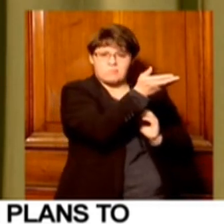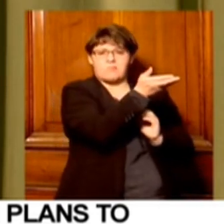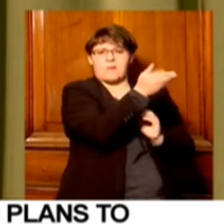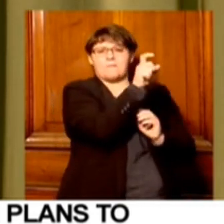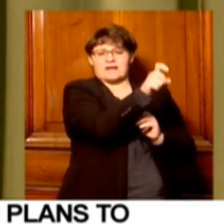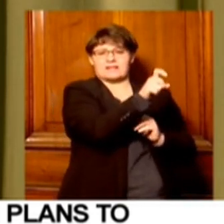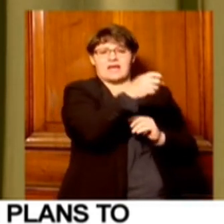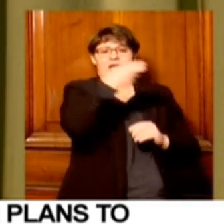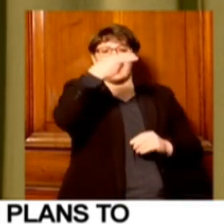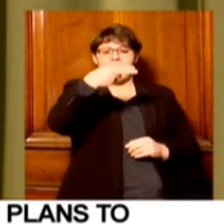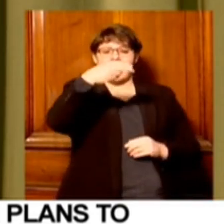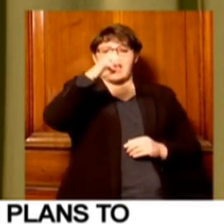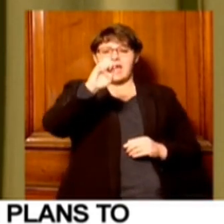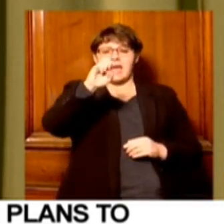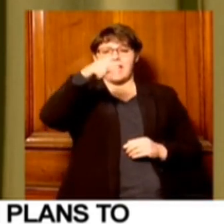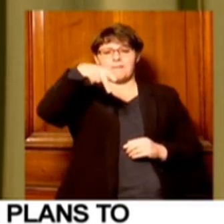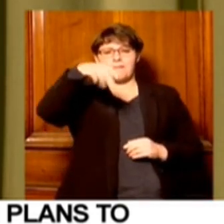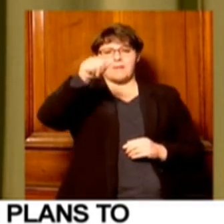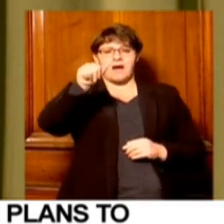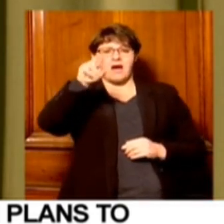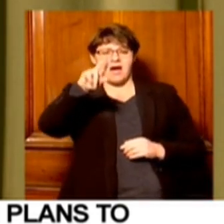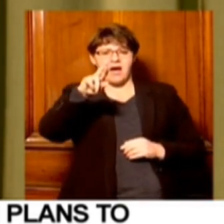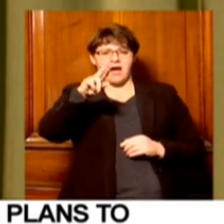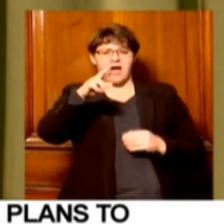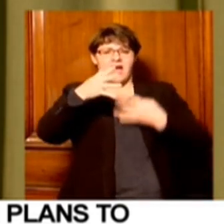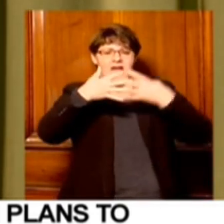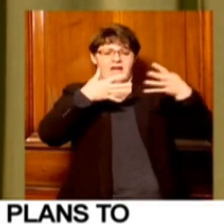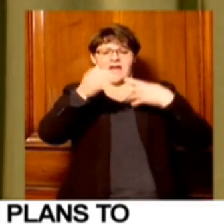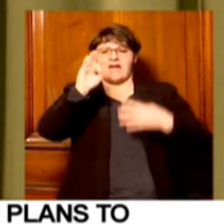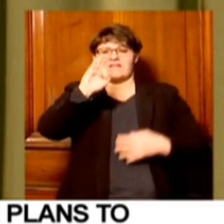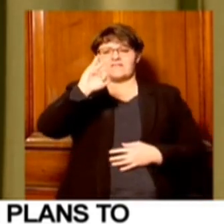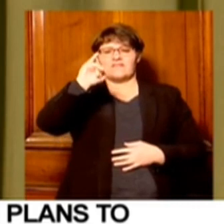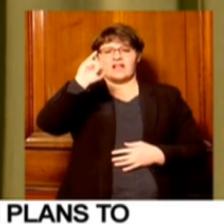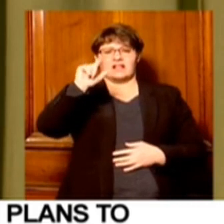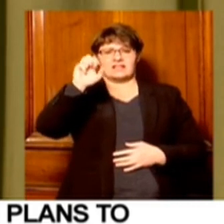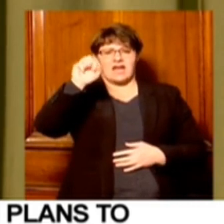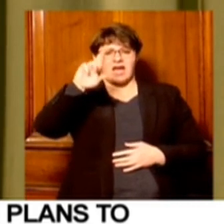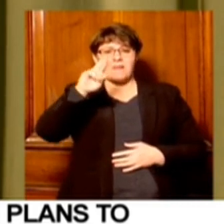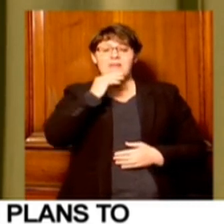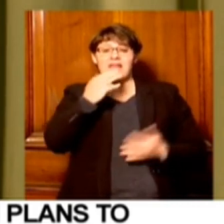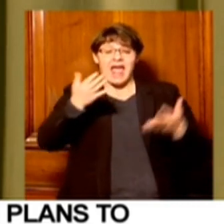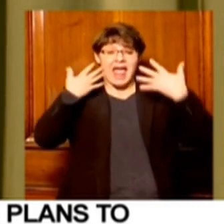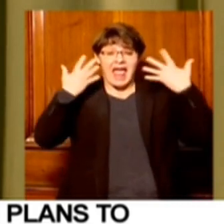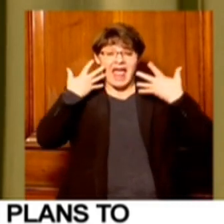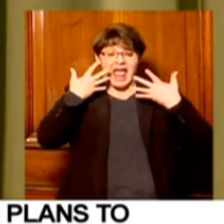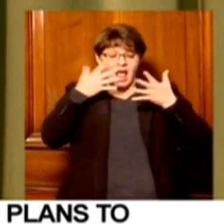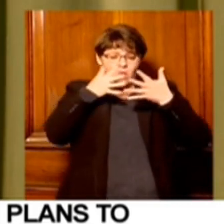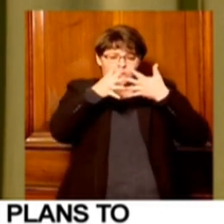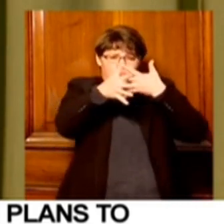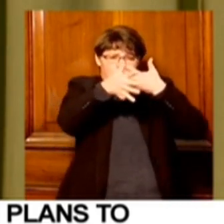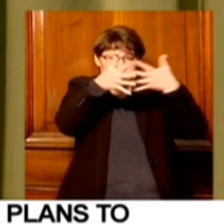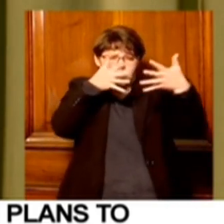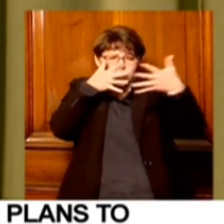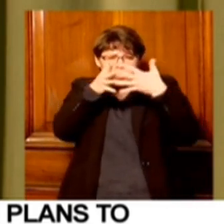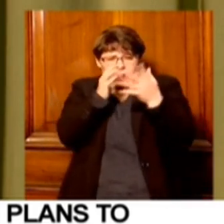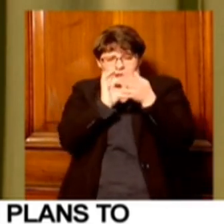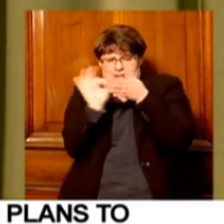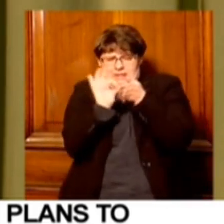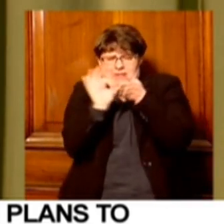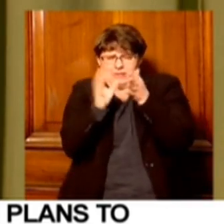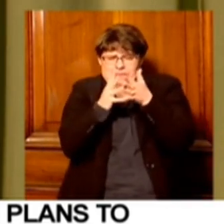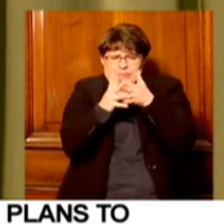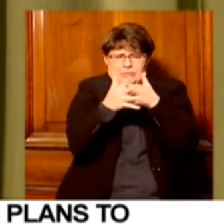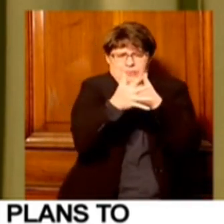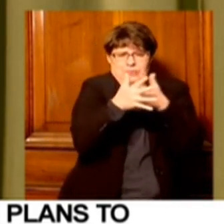with a HEPA filter, the high efficiency particulate air filter. Now, depending on which study